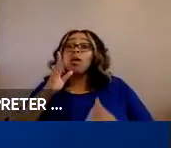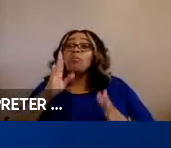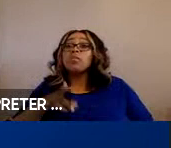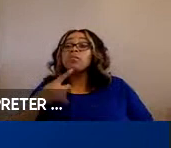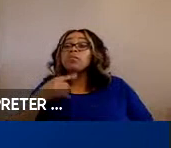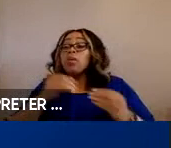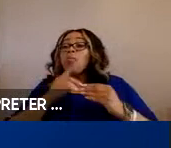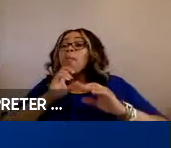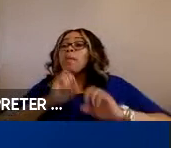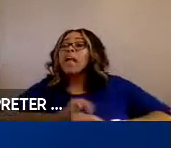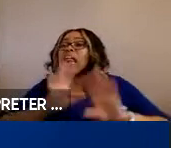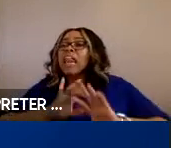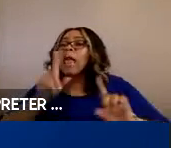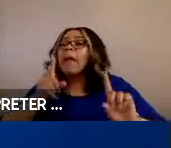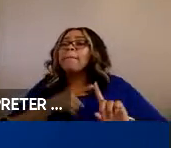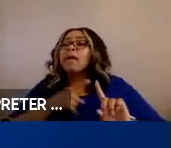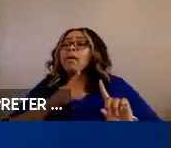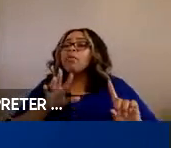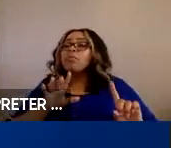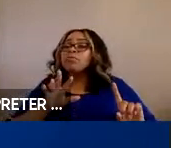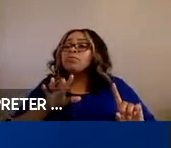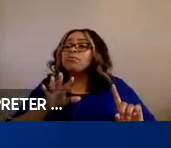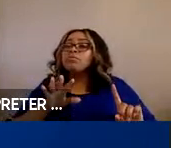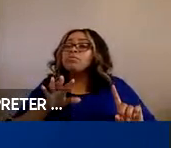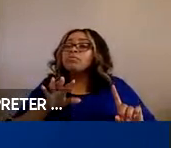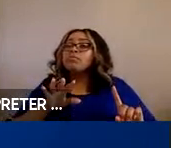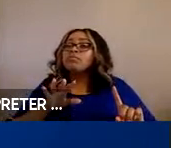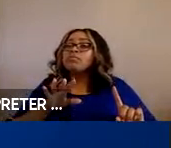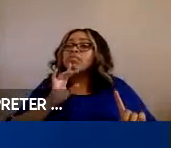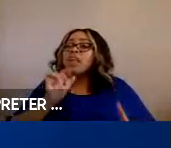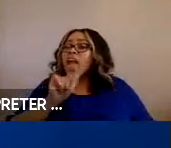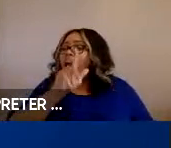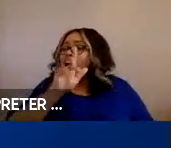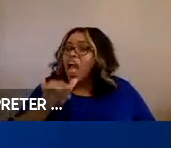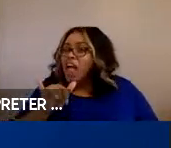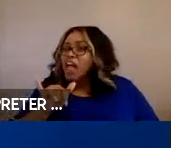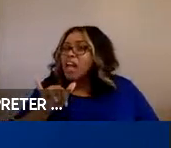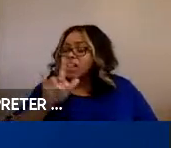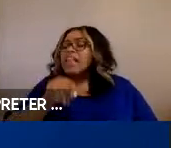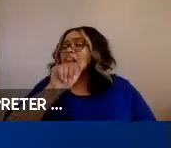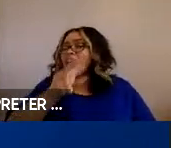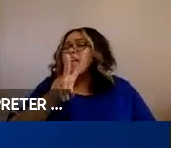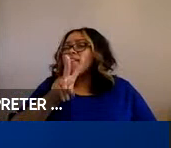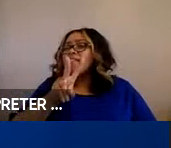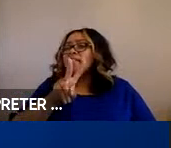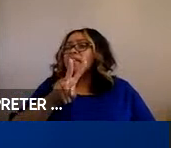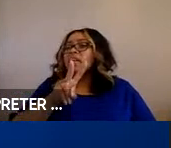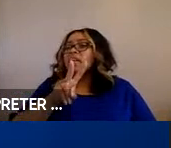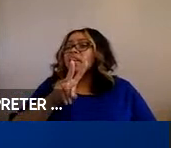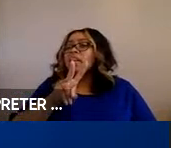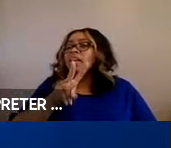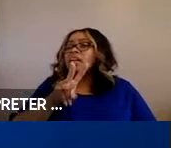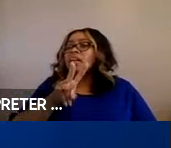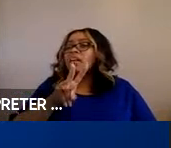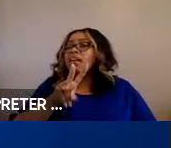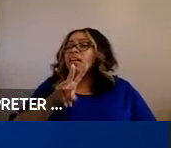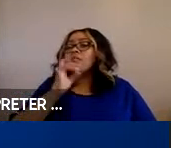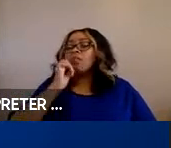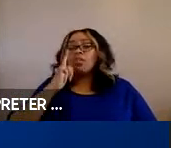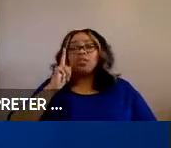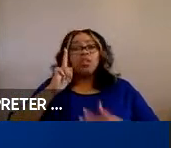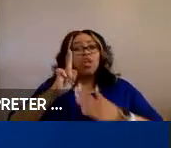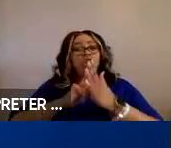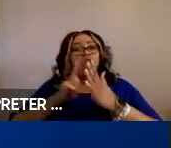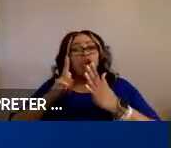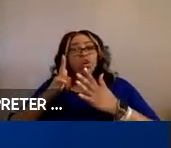some clarity on that the Ollie was actually, which is an autonomous vehicle, due to the legal